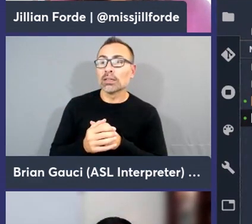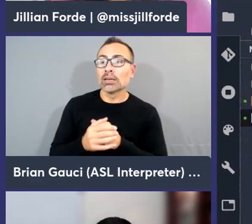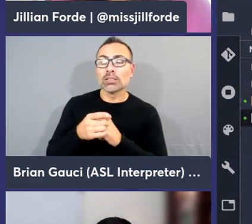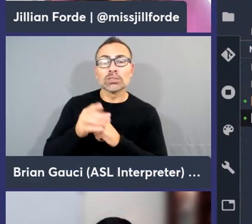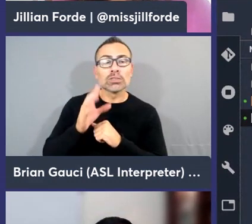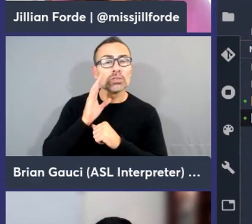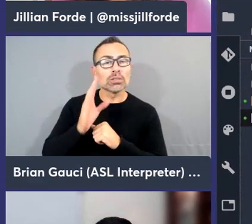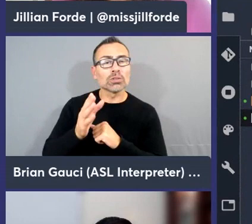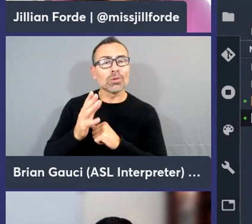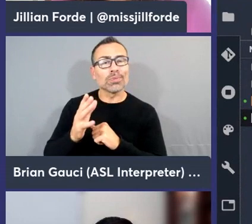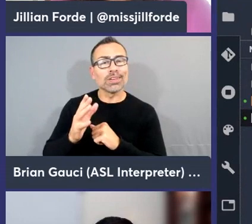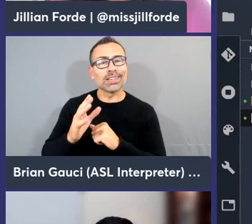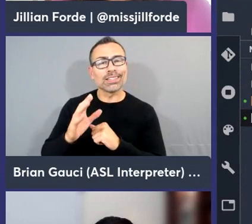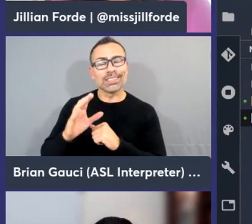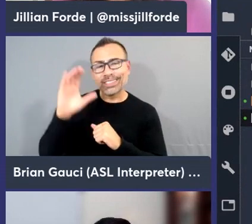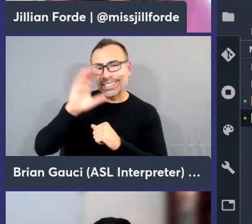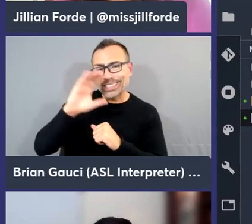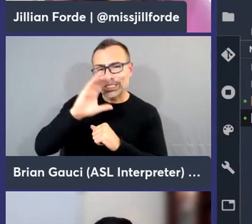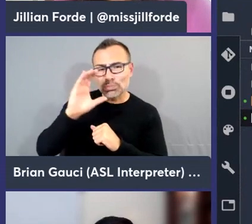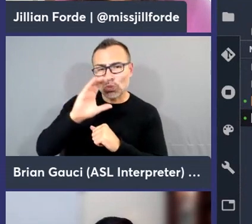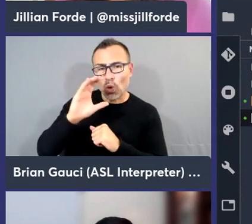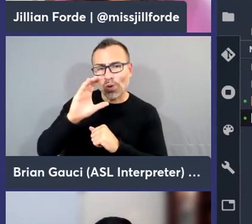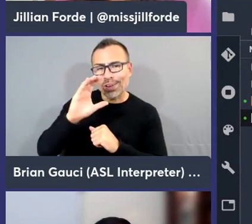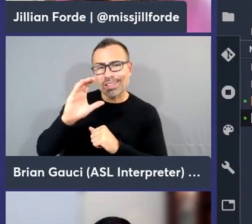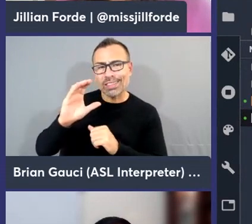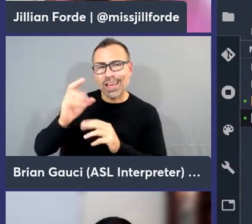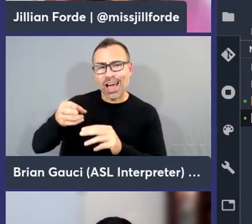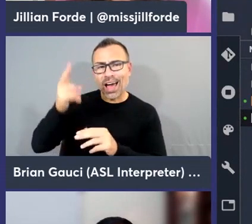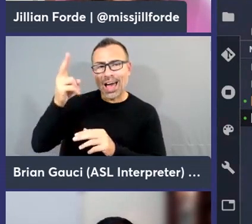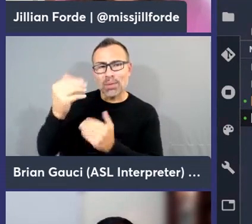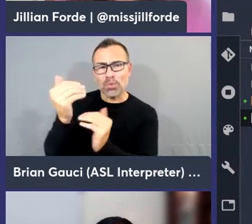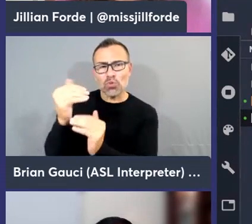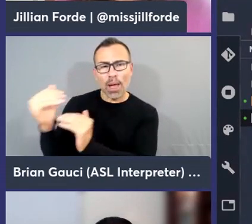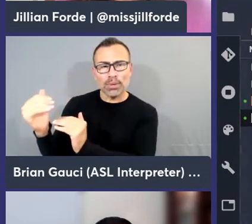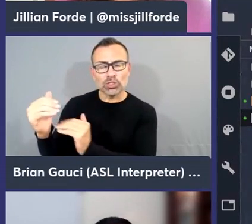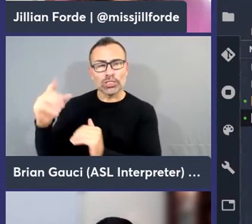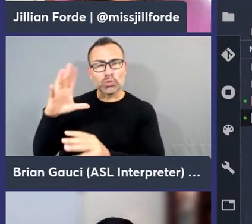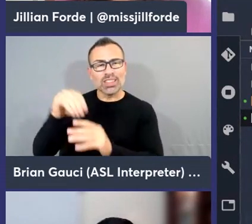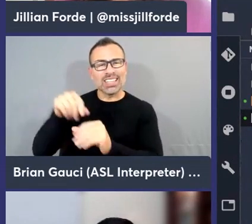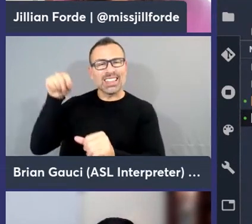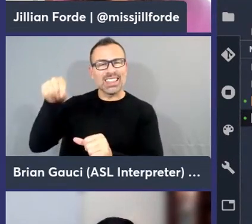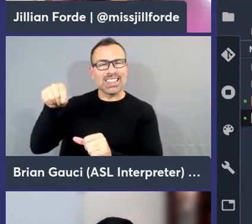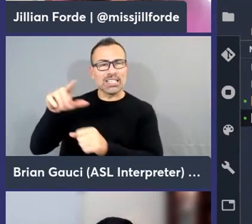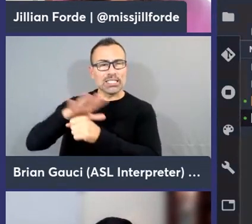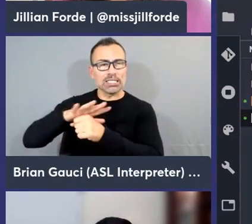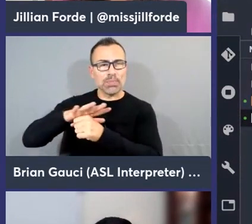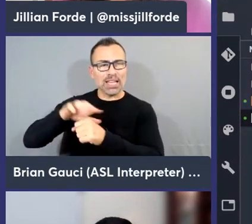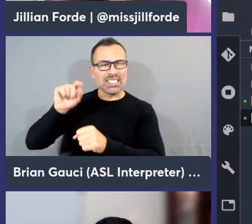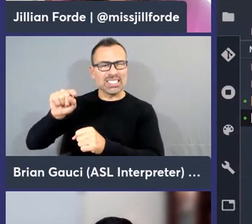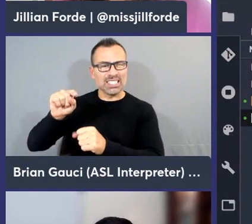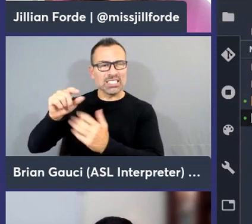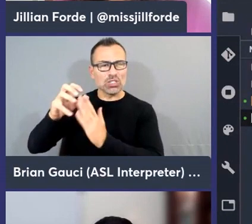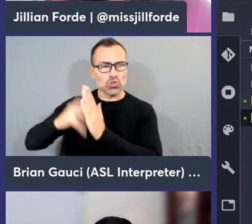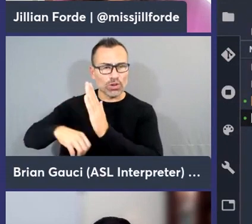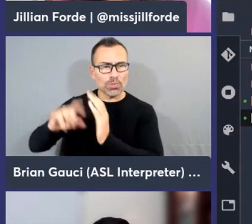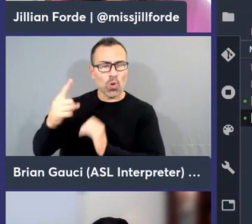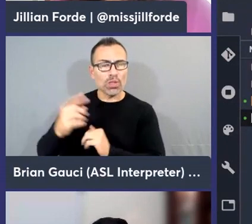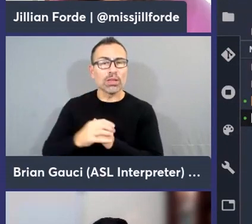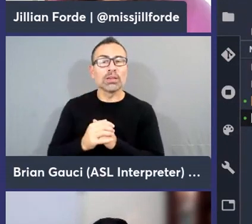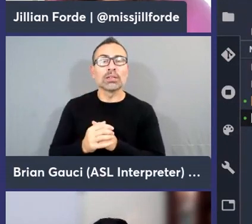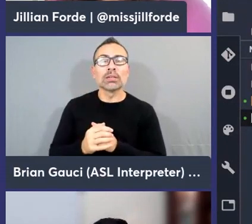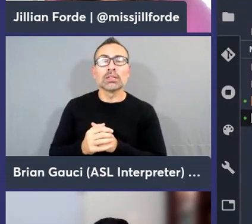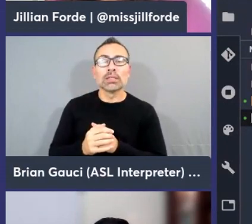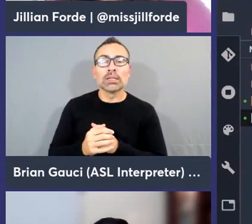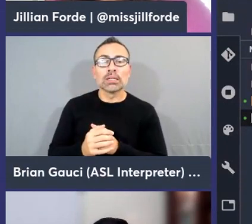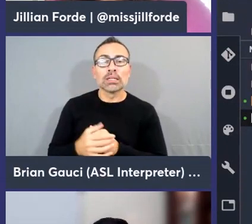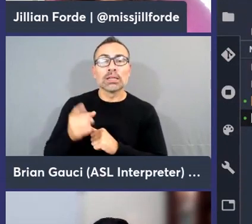exploring the hyperparameters in this space, in this grid, right? So here, you beyond the hyperparameter